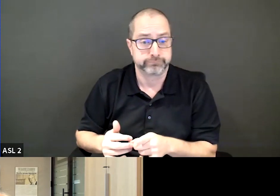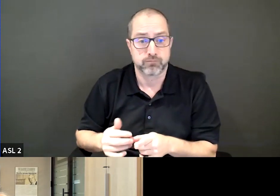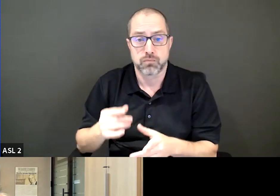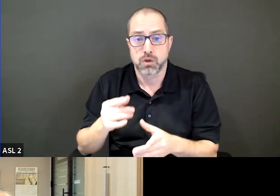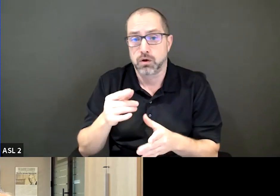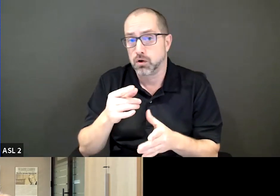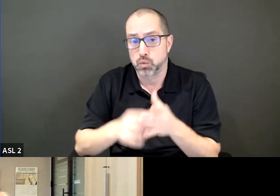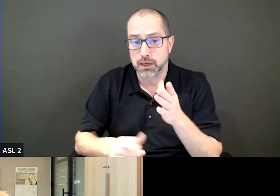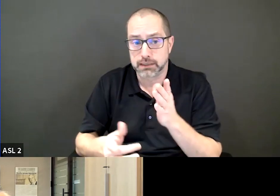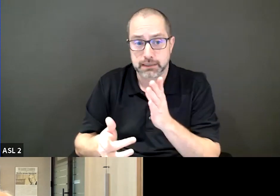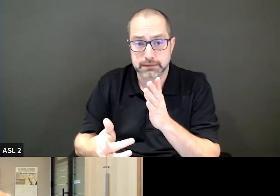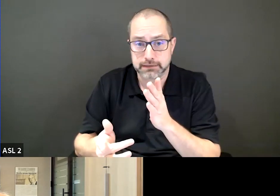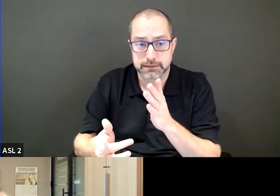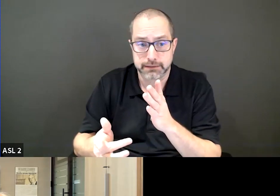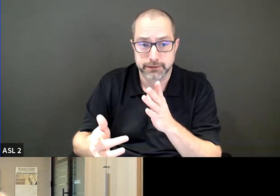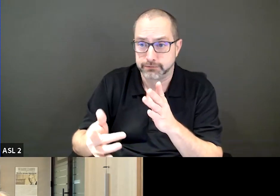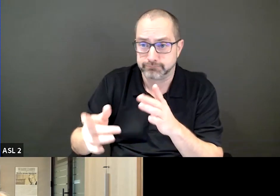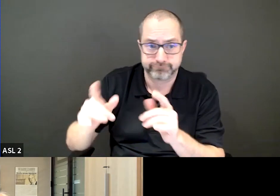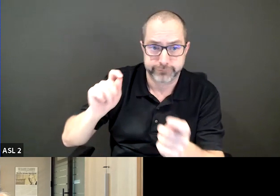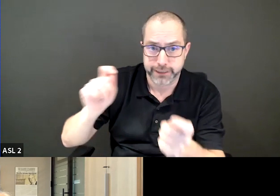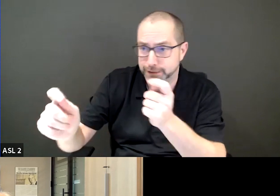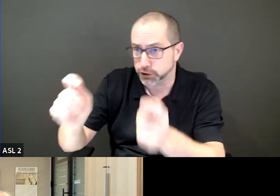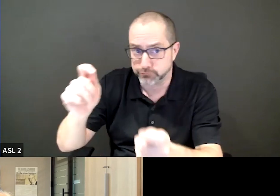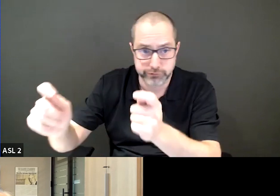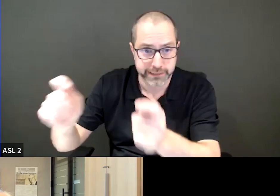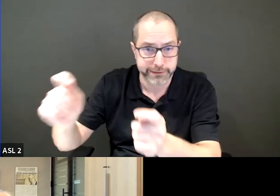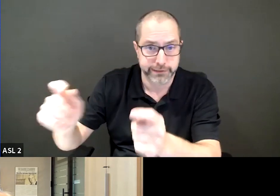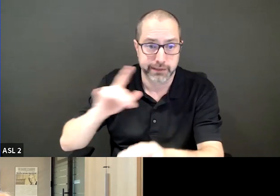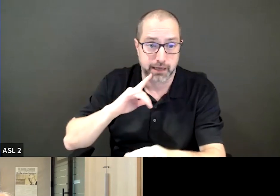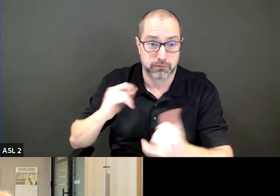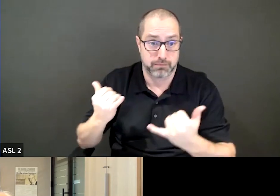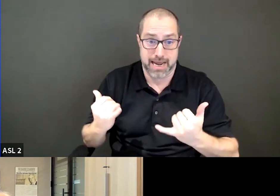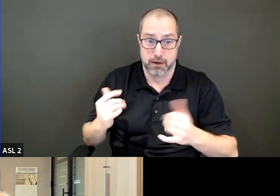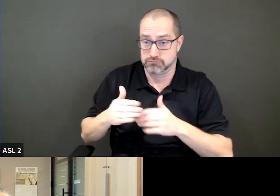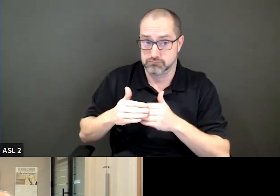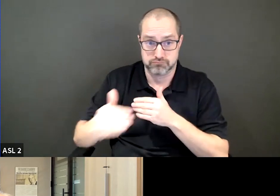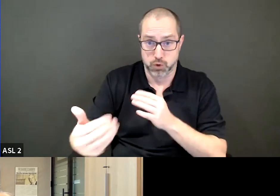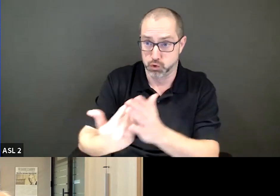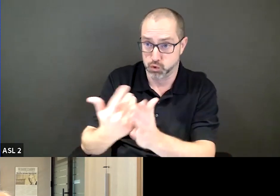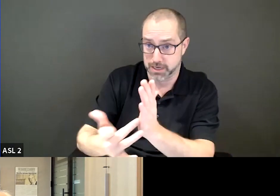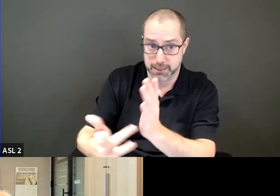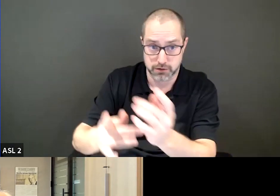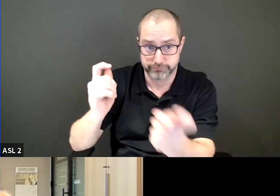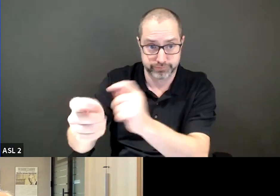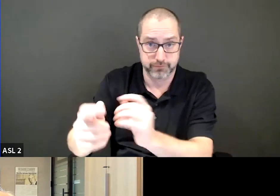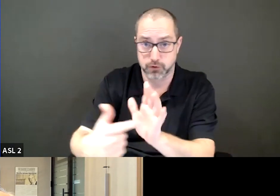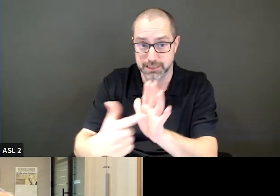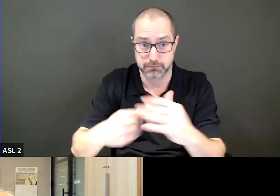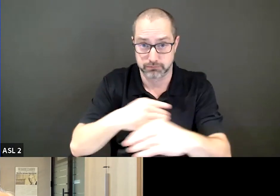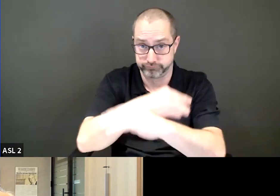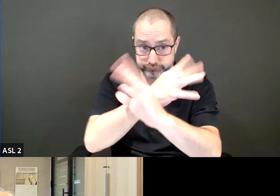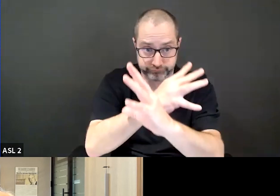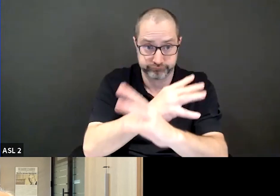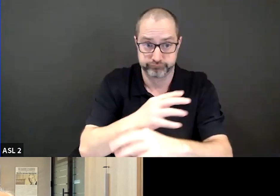the tectonic plates that are moving here? How have things changed permanently as a result of new technologies such as video conferencing and